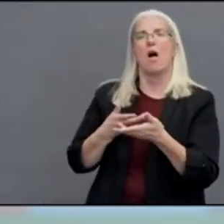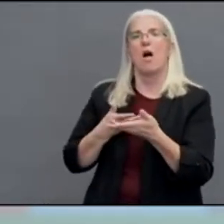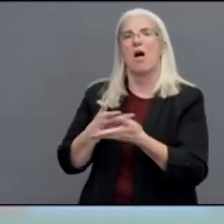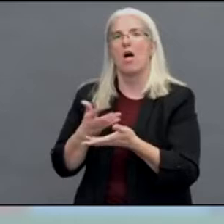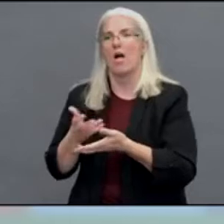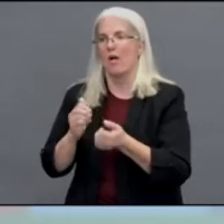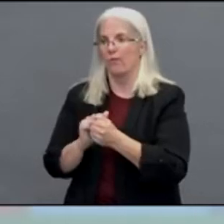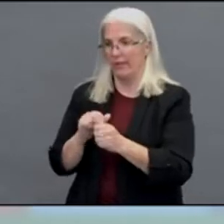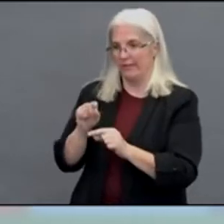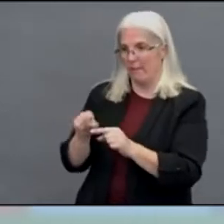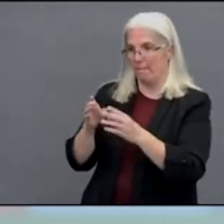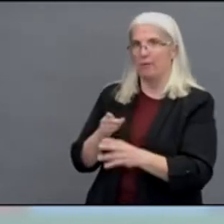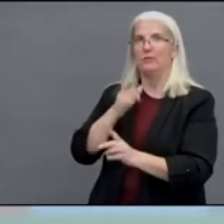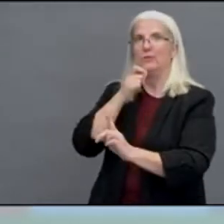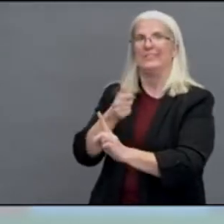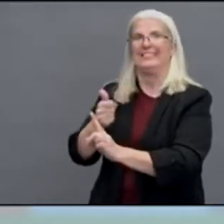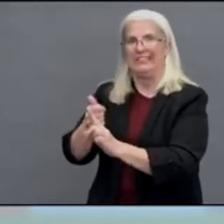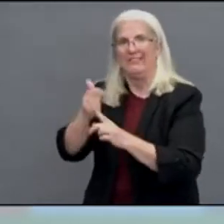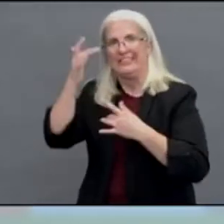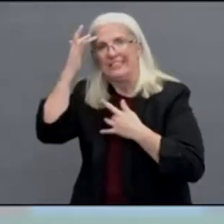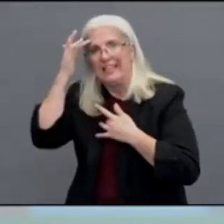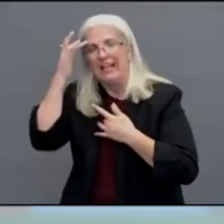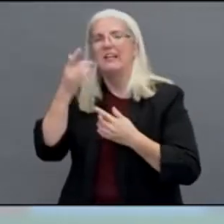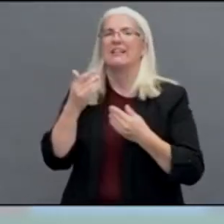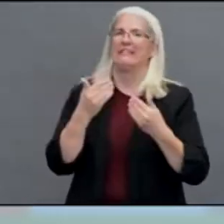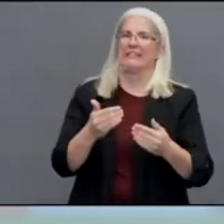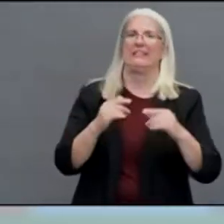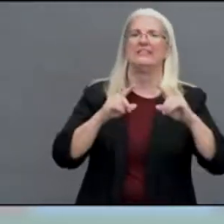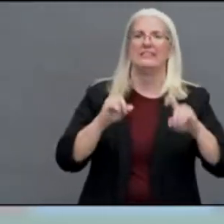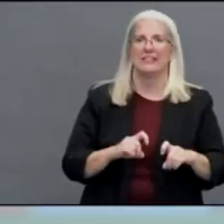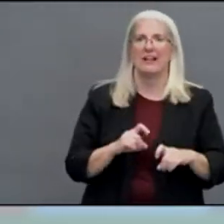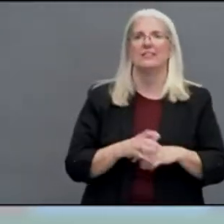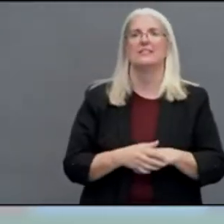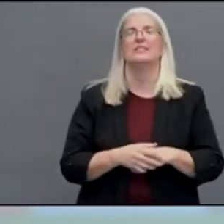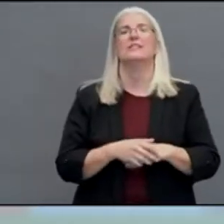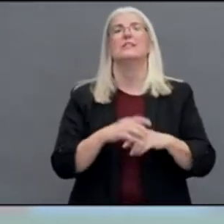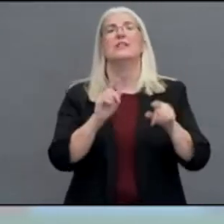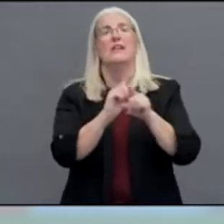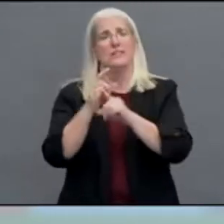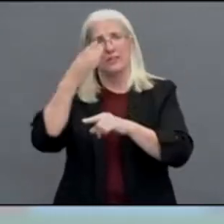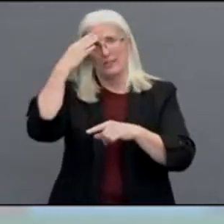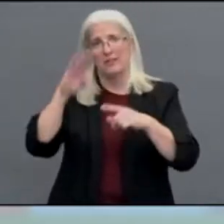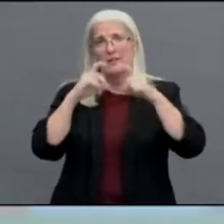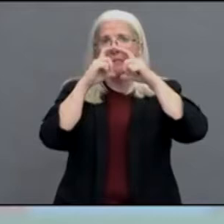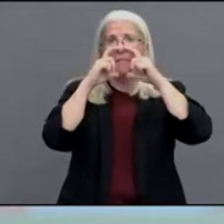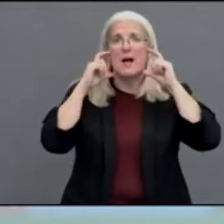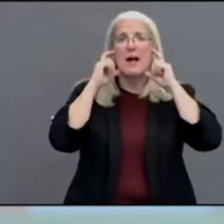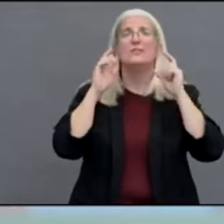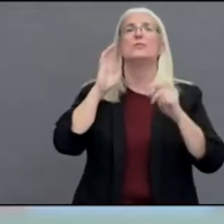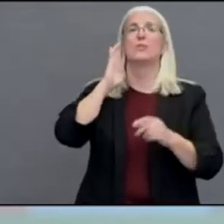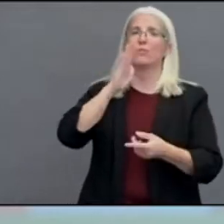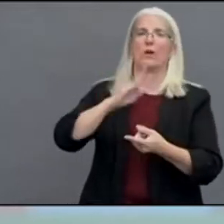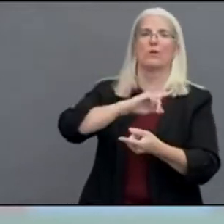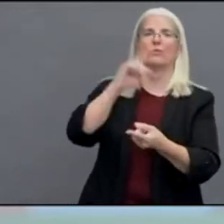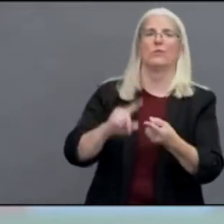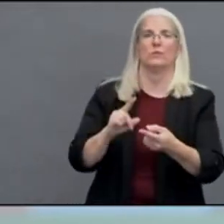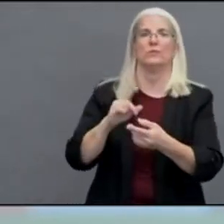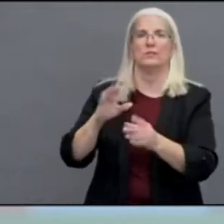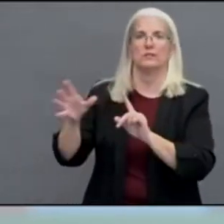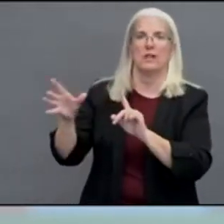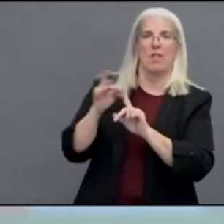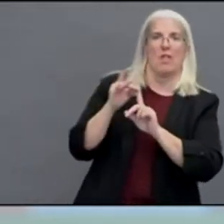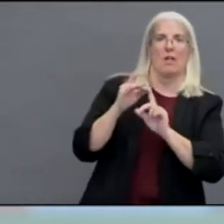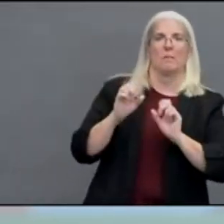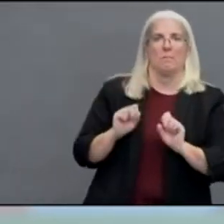tested. Additionally, while face coverings reduce the likelihood of COVID-19 transmission, they have no impact on determining